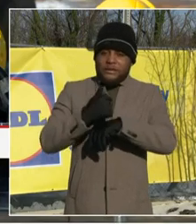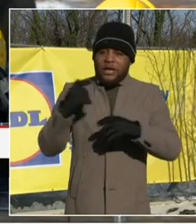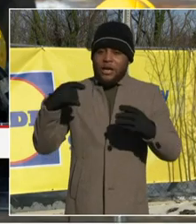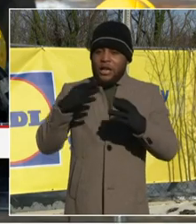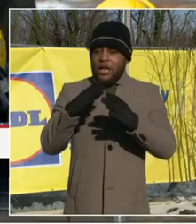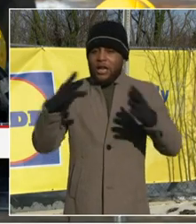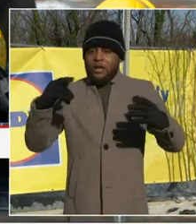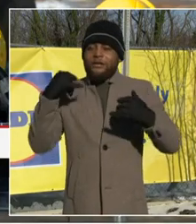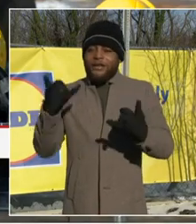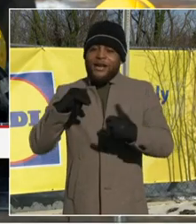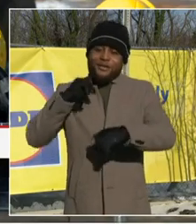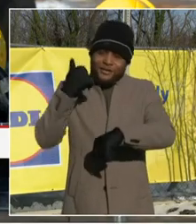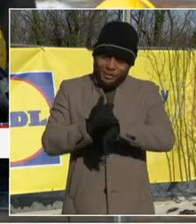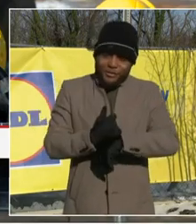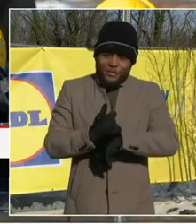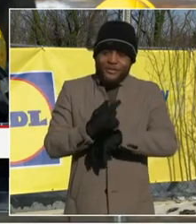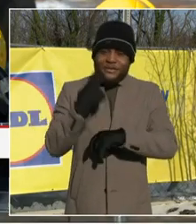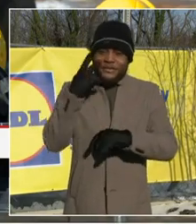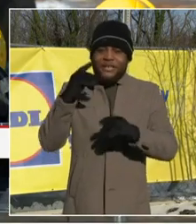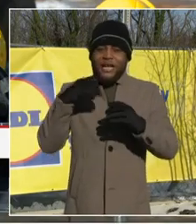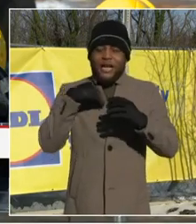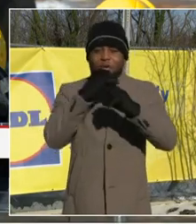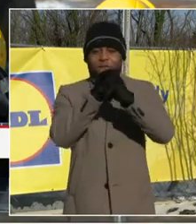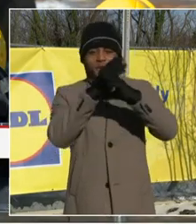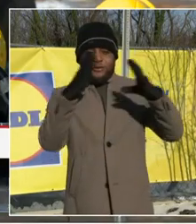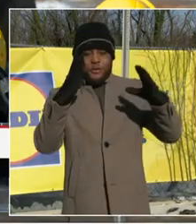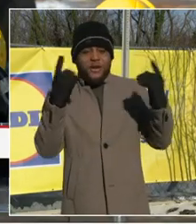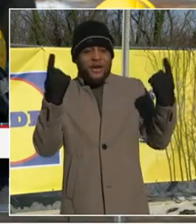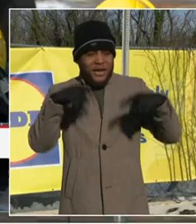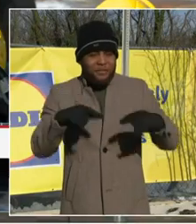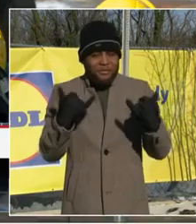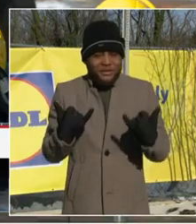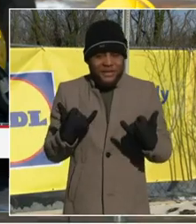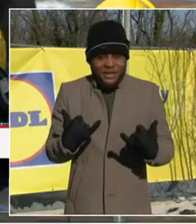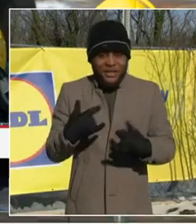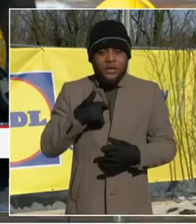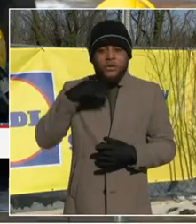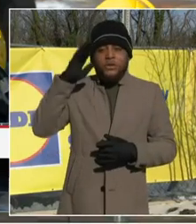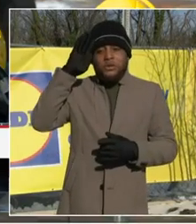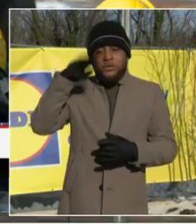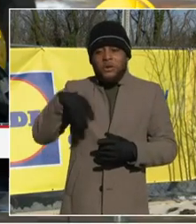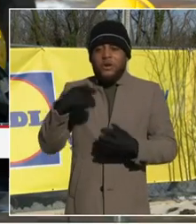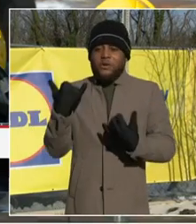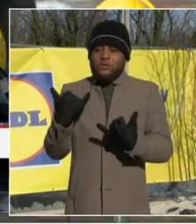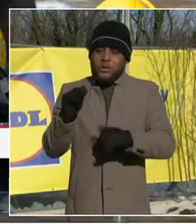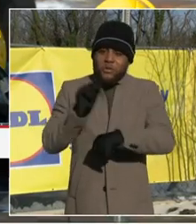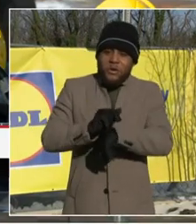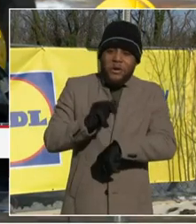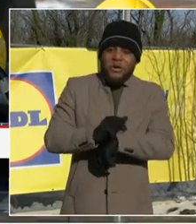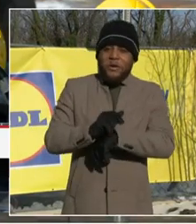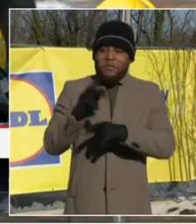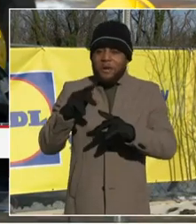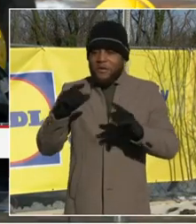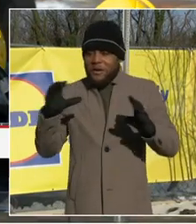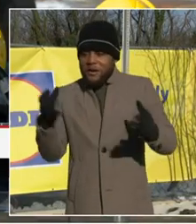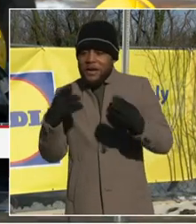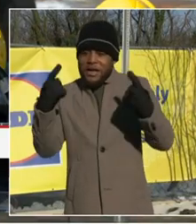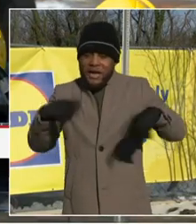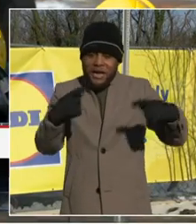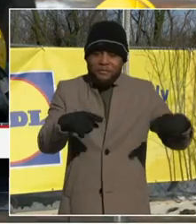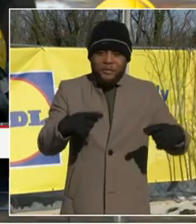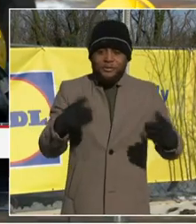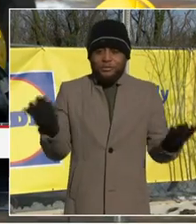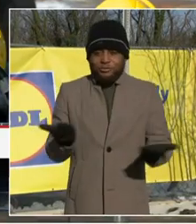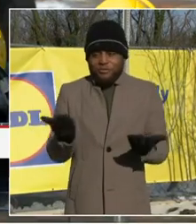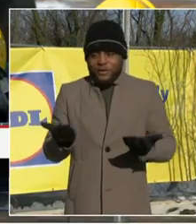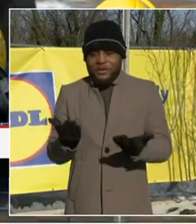vision coming to life. There's still work to be done here at Skyland and throughout Ward 7, but I am